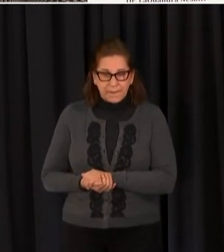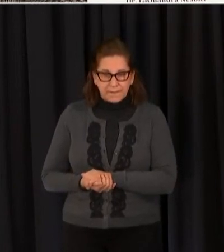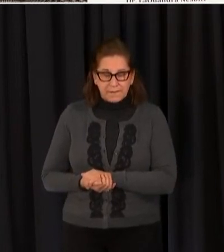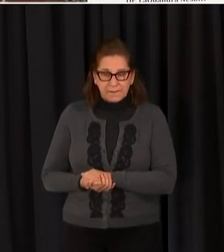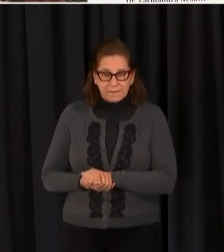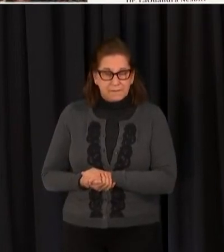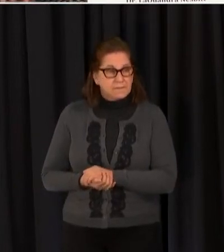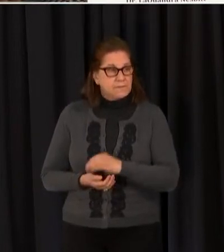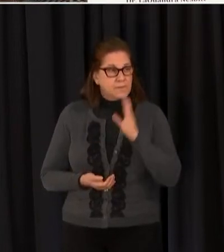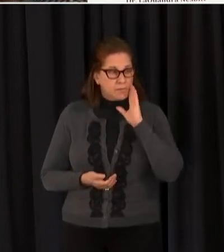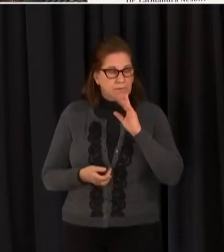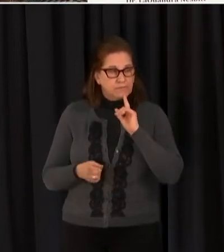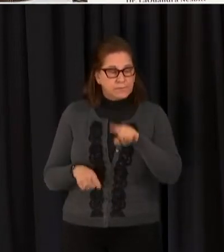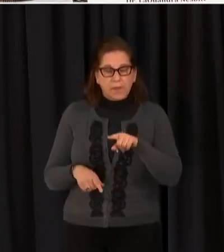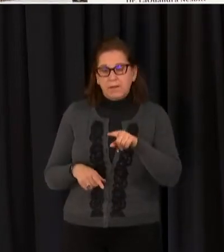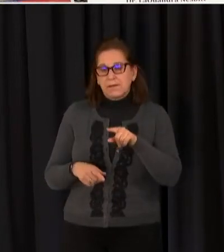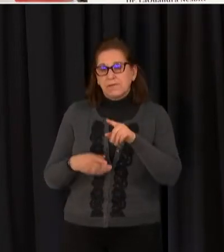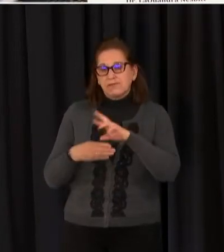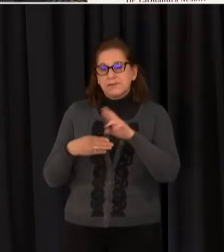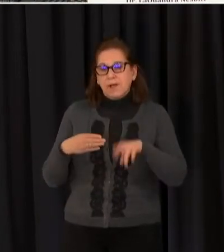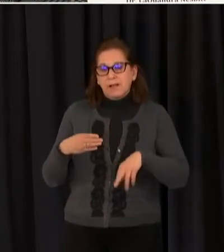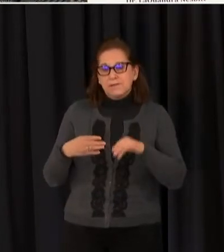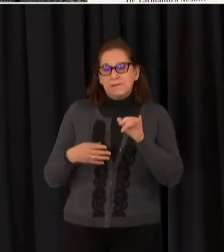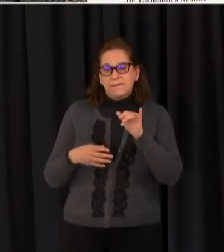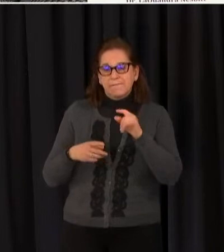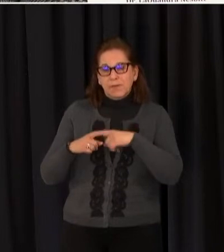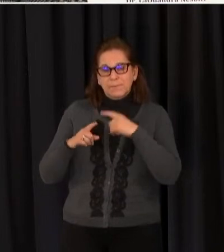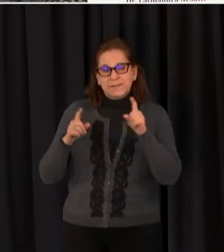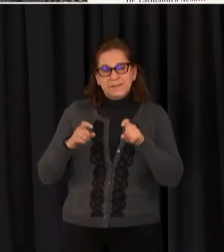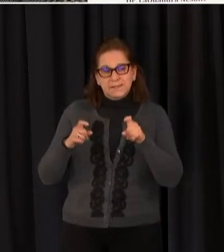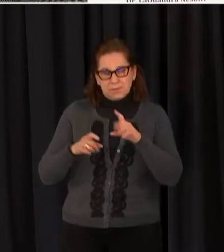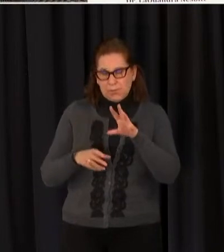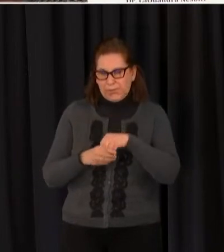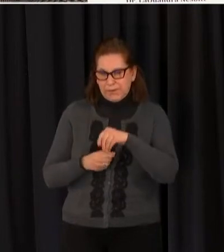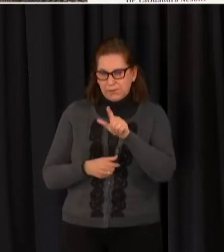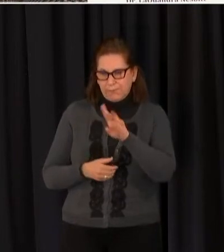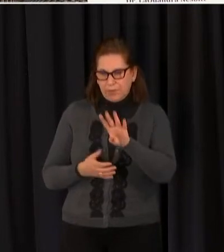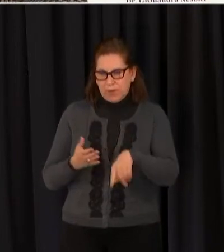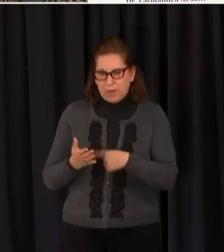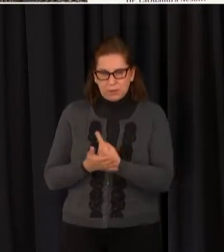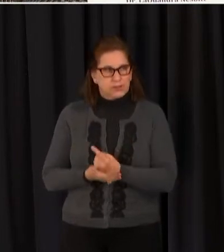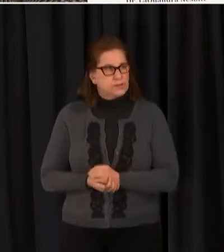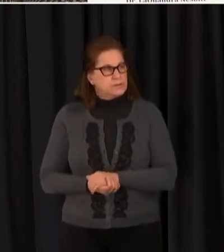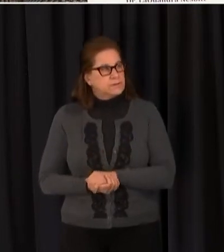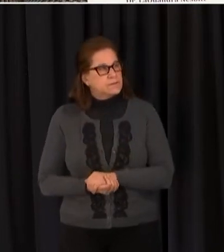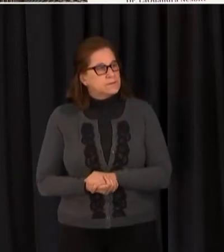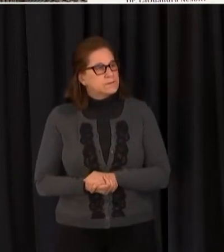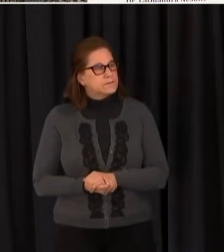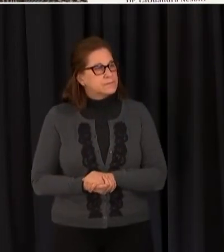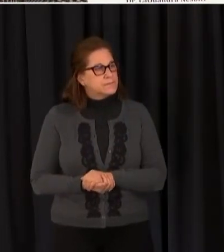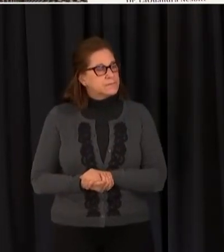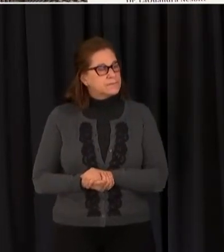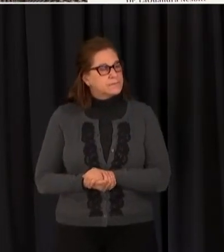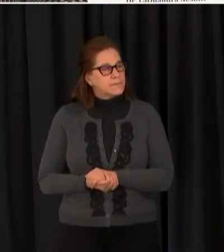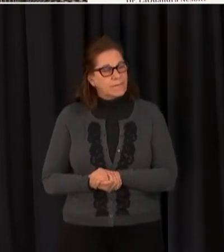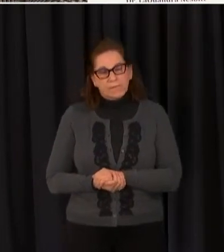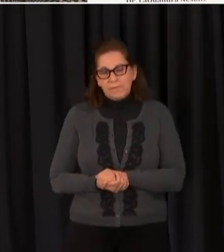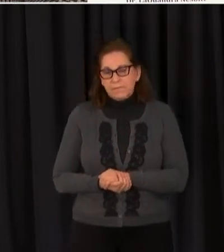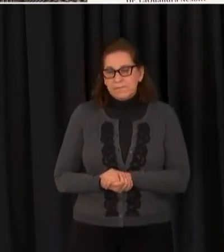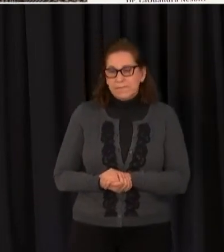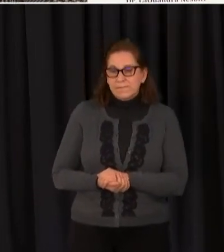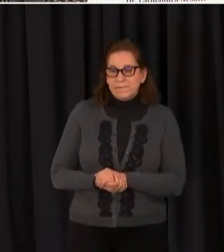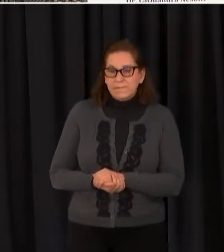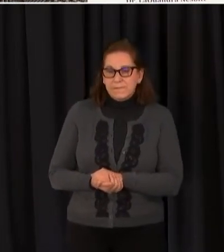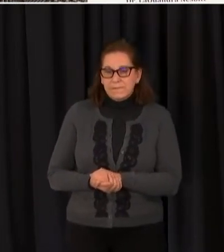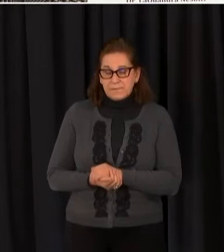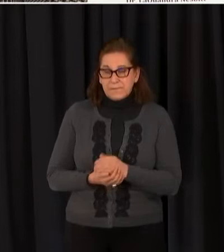24 hours, and this is also included in our guidance document. So to be able to